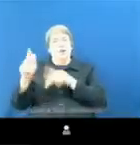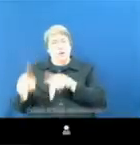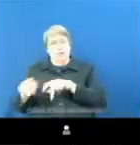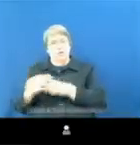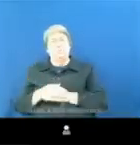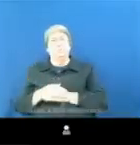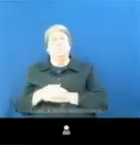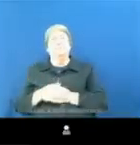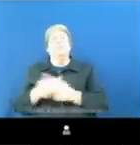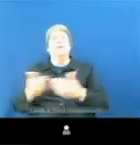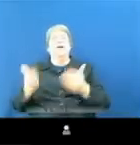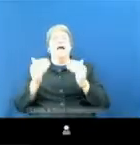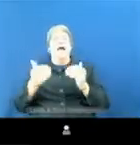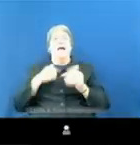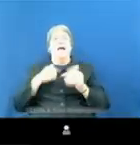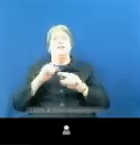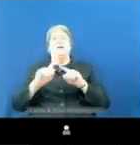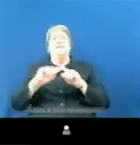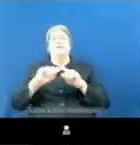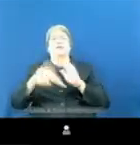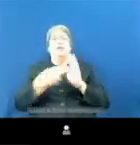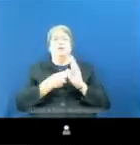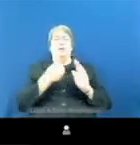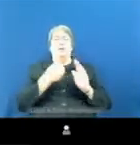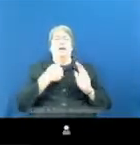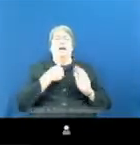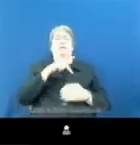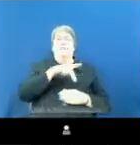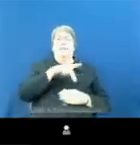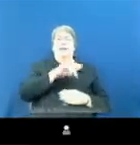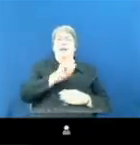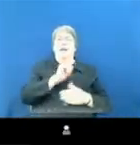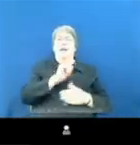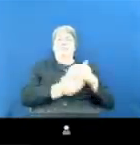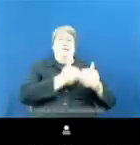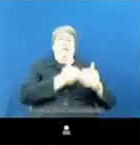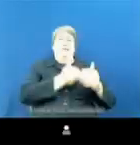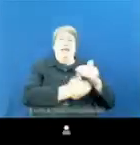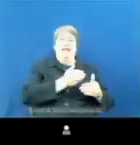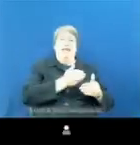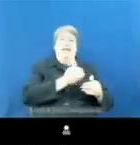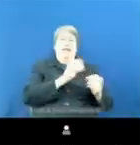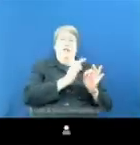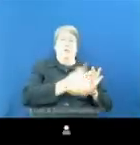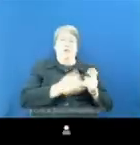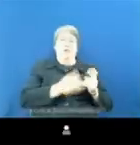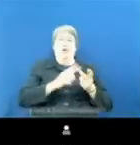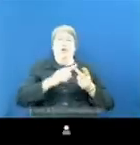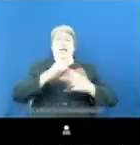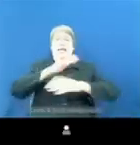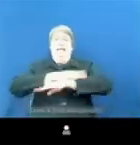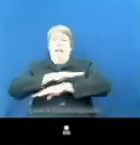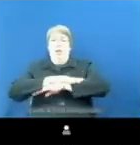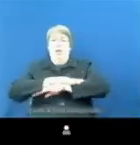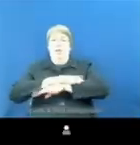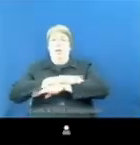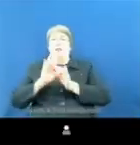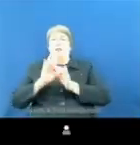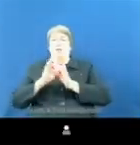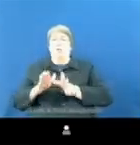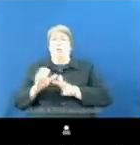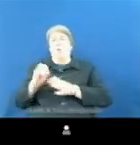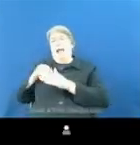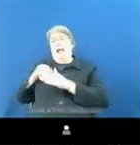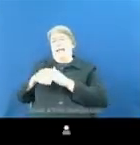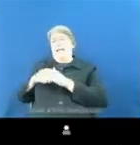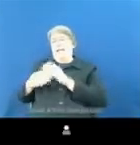them proceedings interpreters, table interpreter, or access to counsel interpreter. And